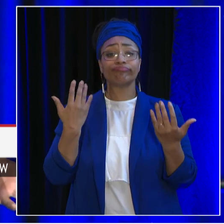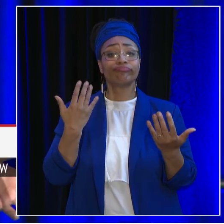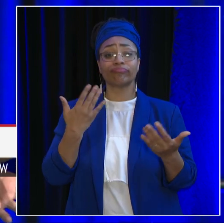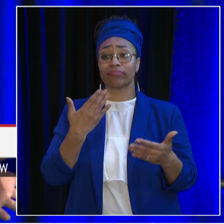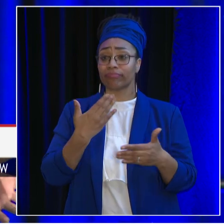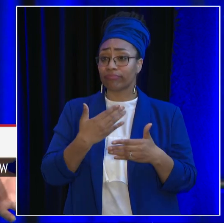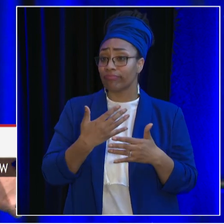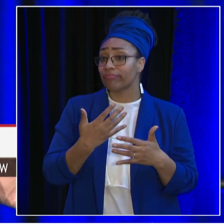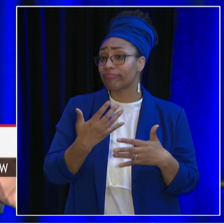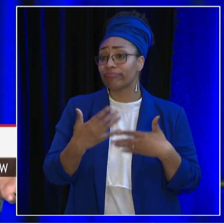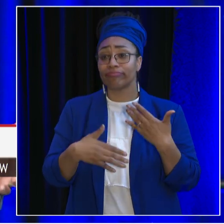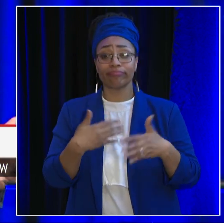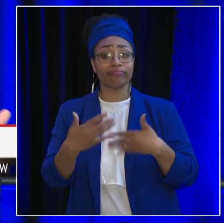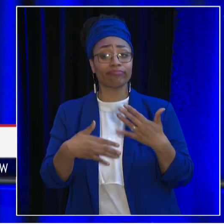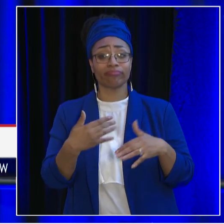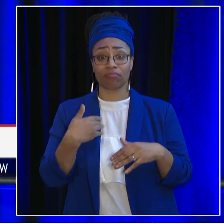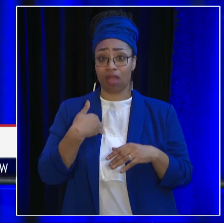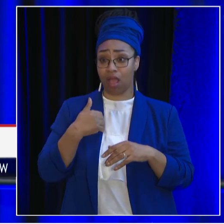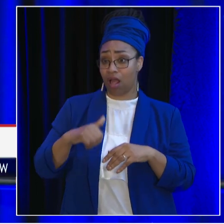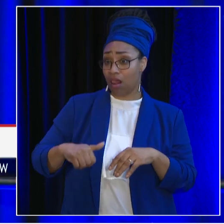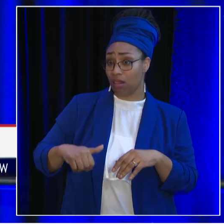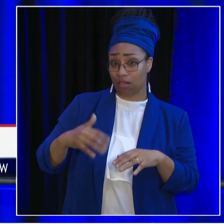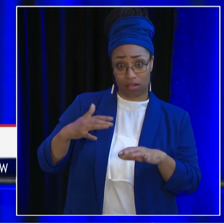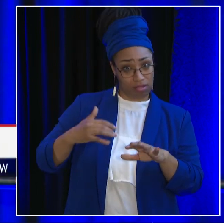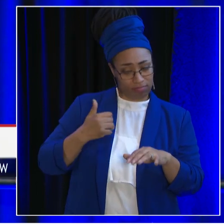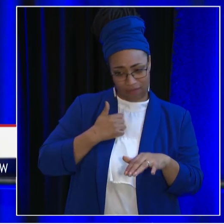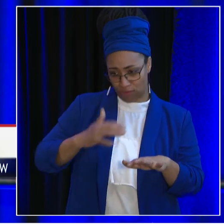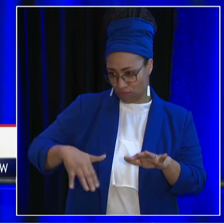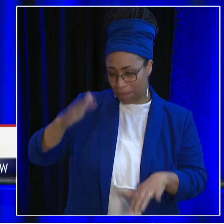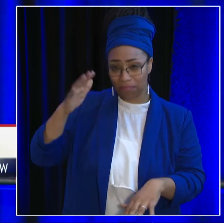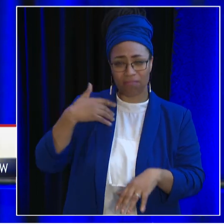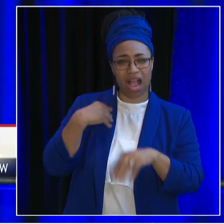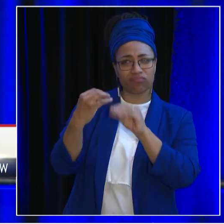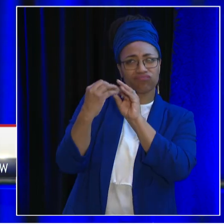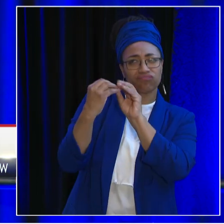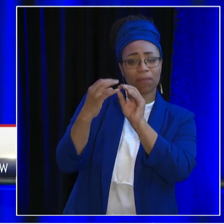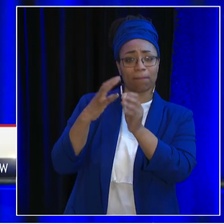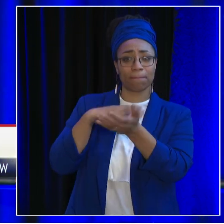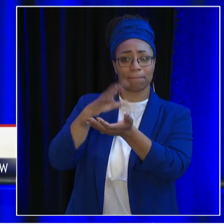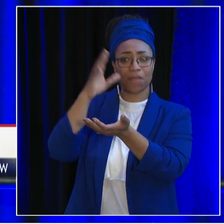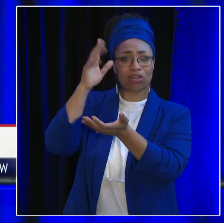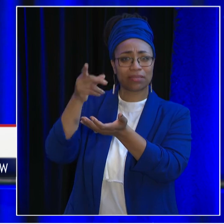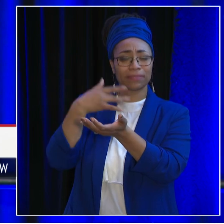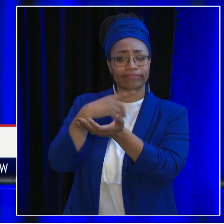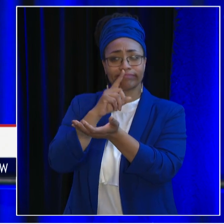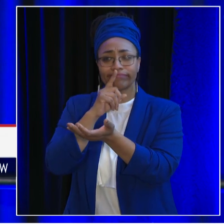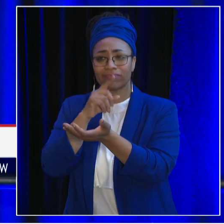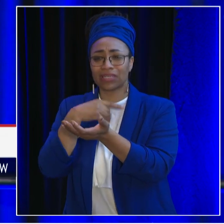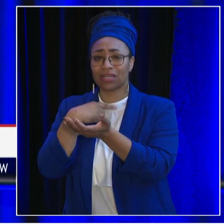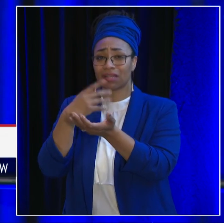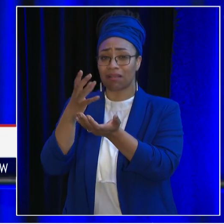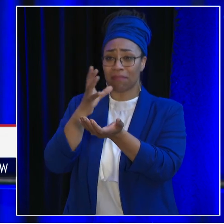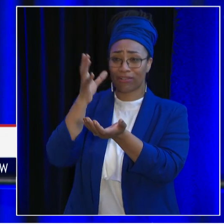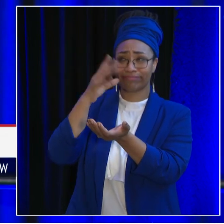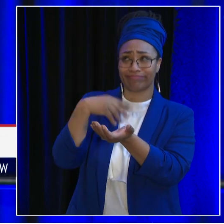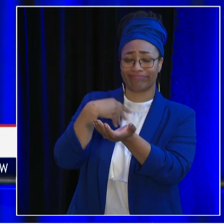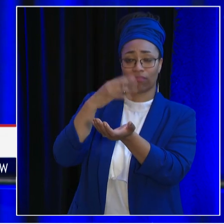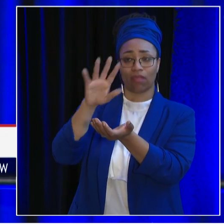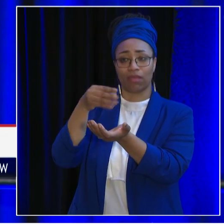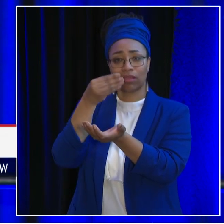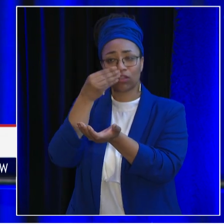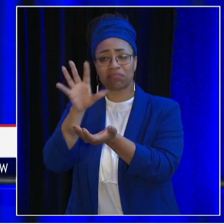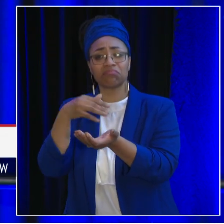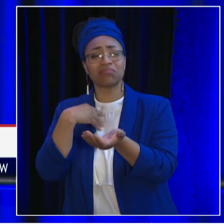with my parents sometimes, but I didn't really care to know who my biological mother was. And so I asked my parents for her